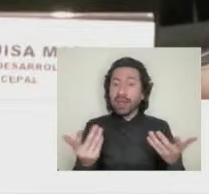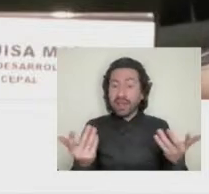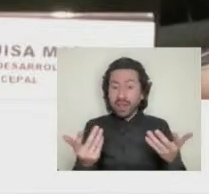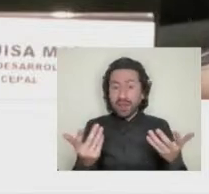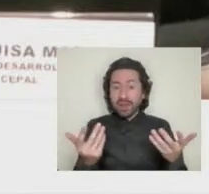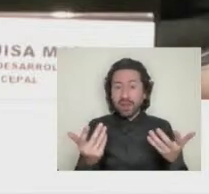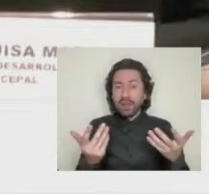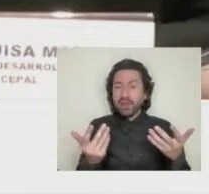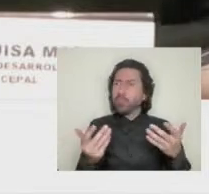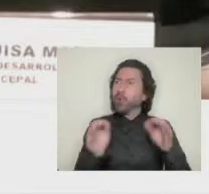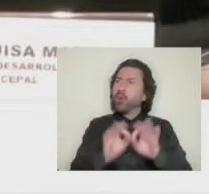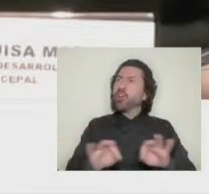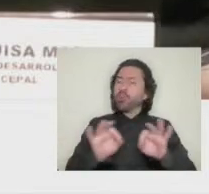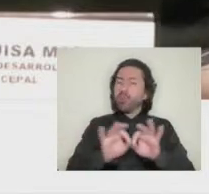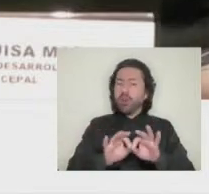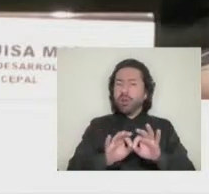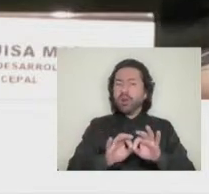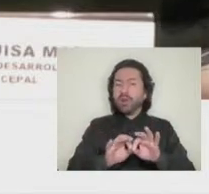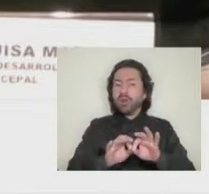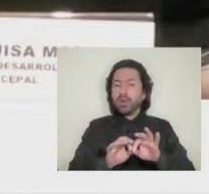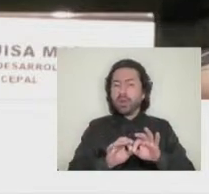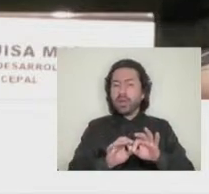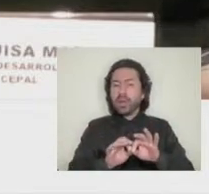the importance of